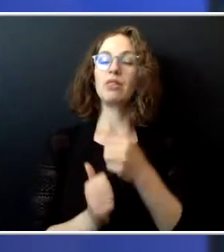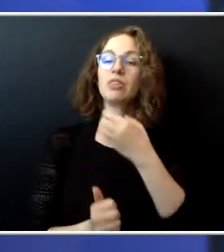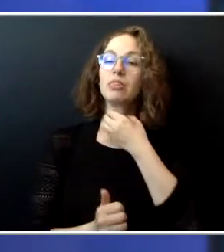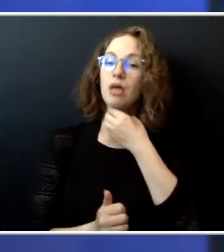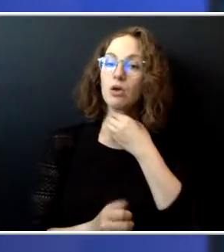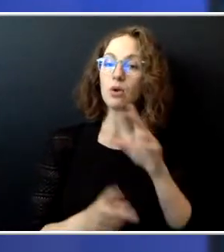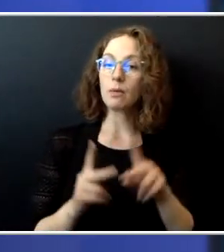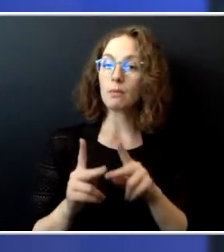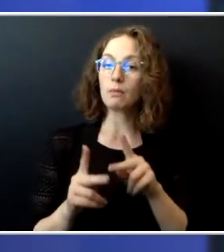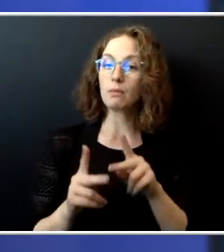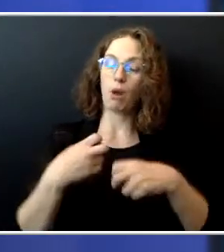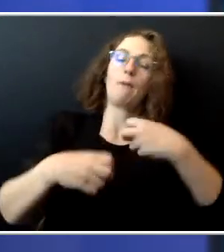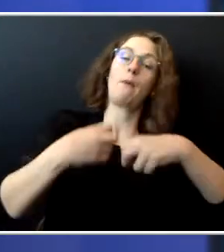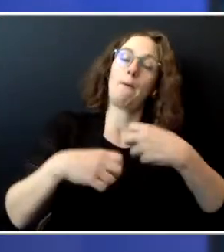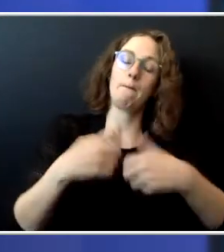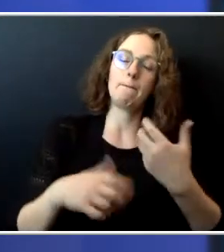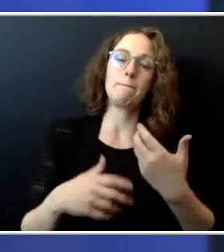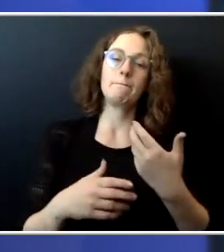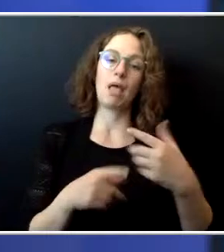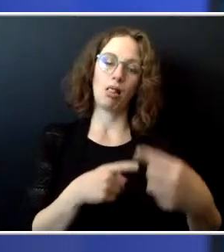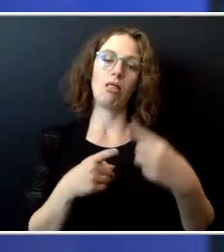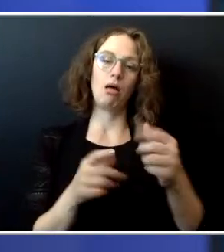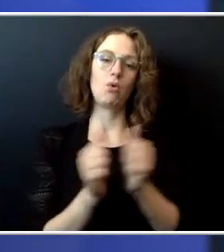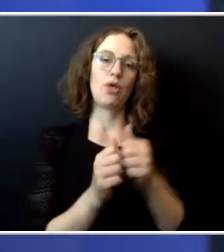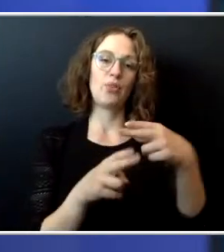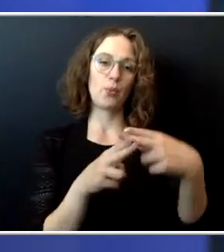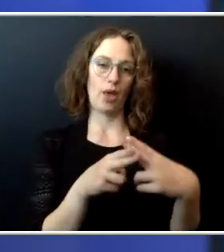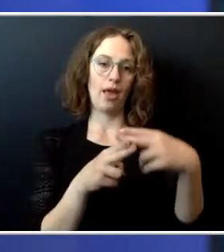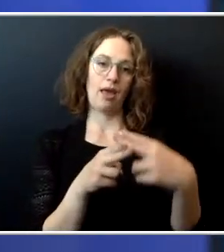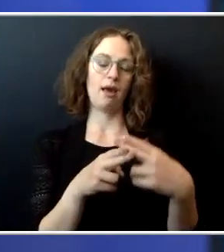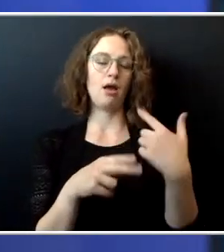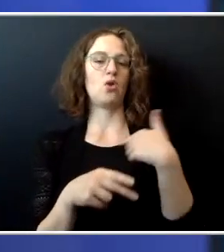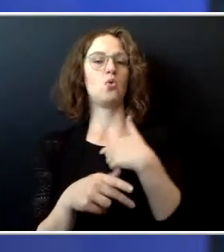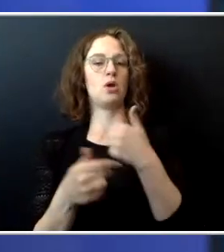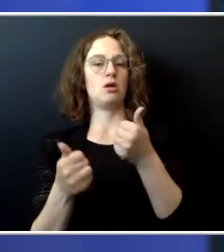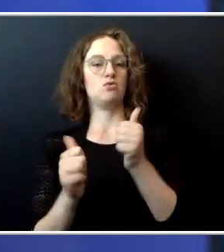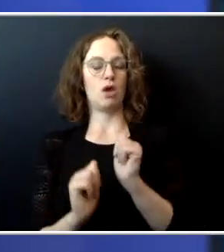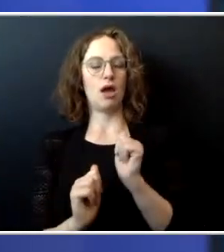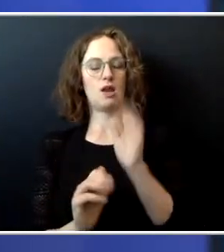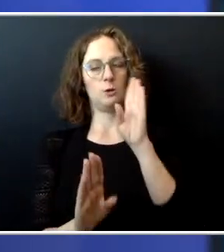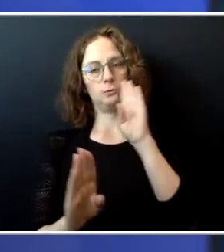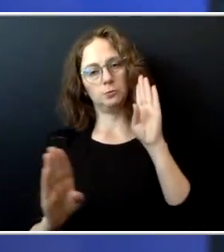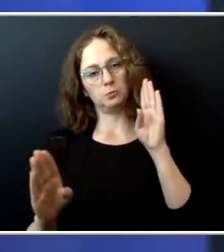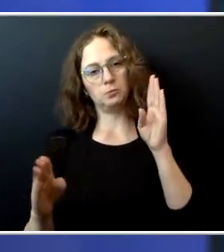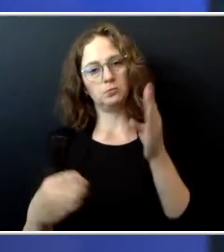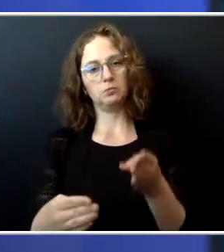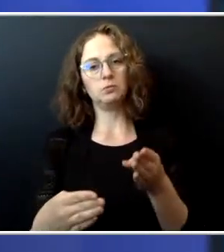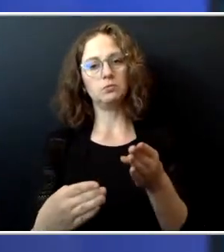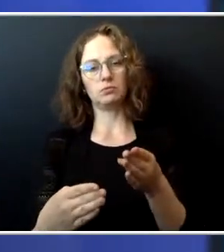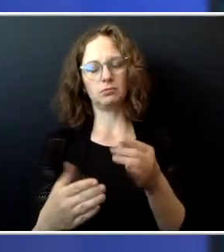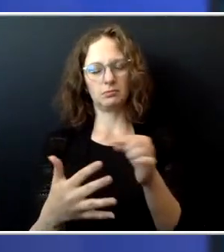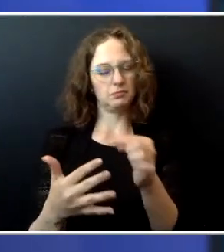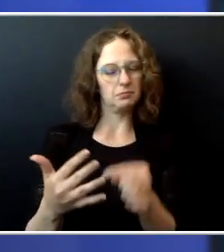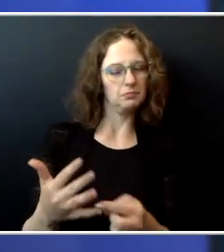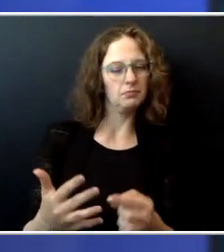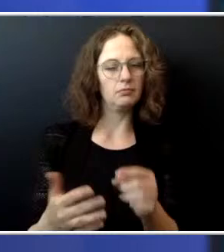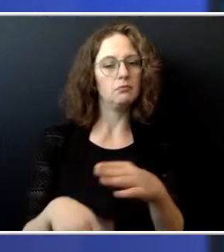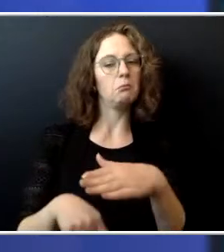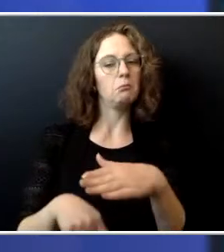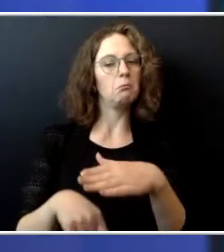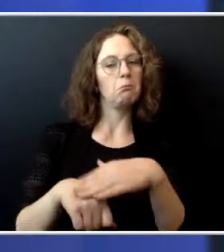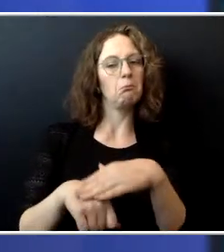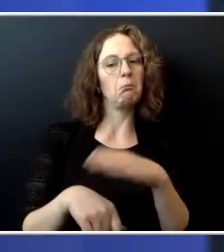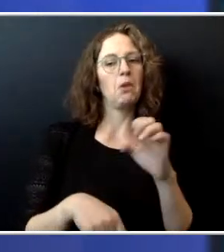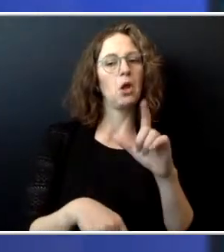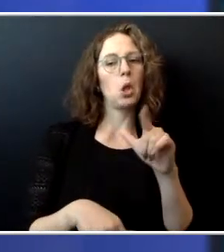clinic, and we tried more specifically just to focus on those clue that they may have Cushing, and then,